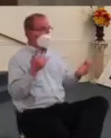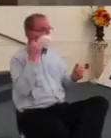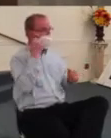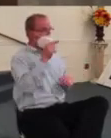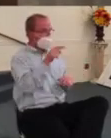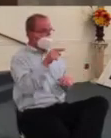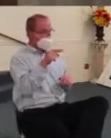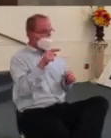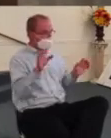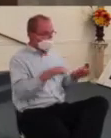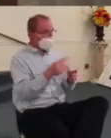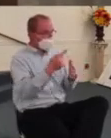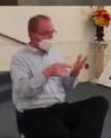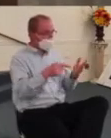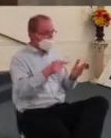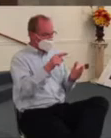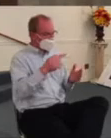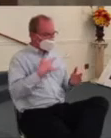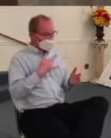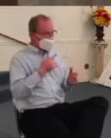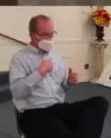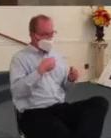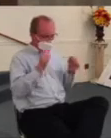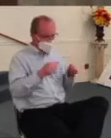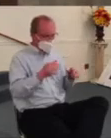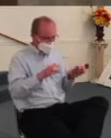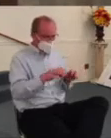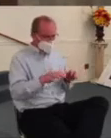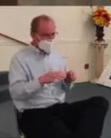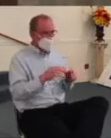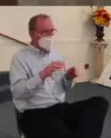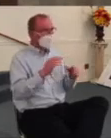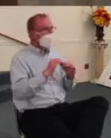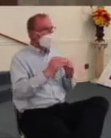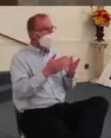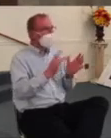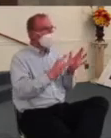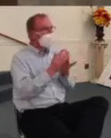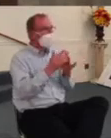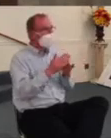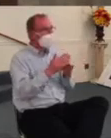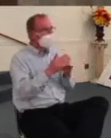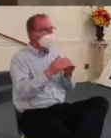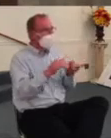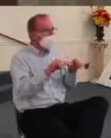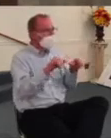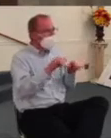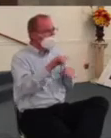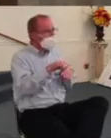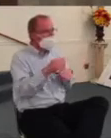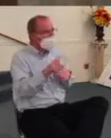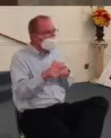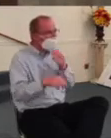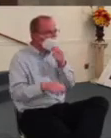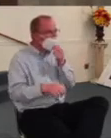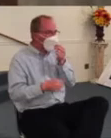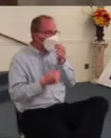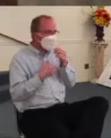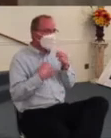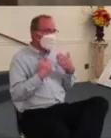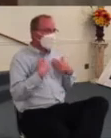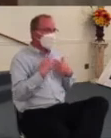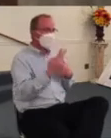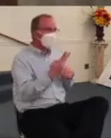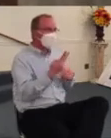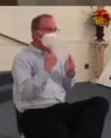does Jesus measure that? I have a couple of answers. Number 1, in John chapter